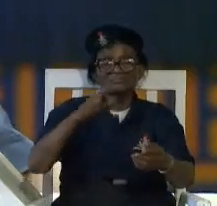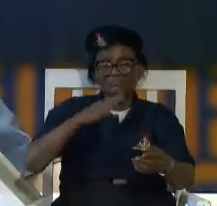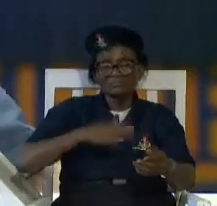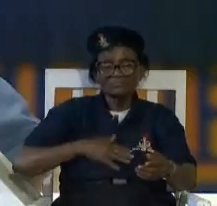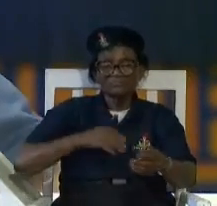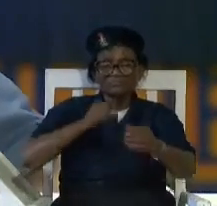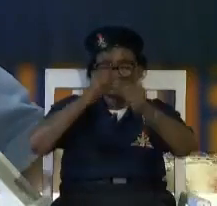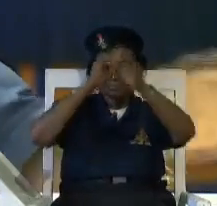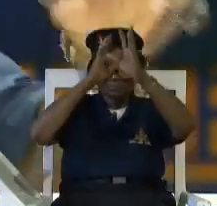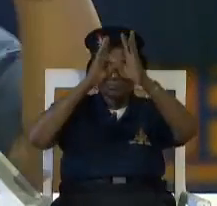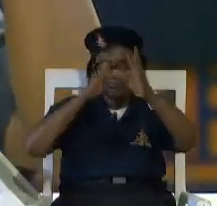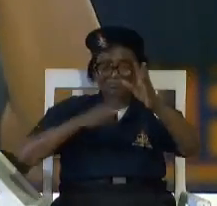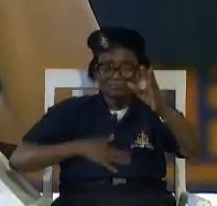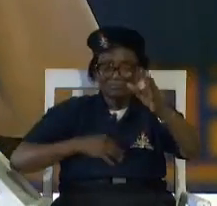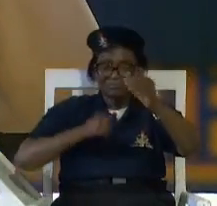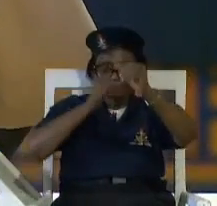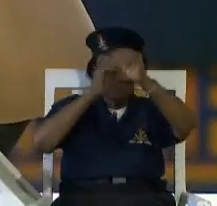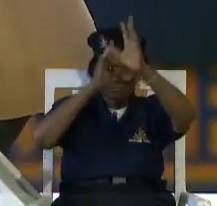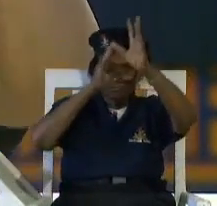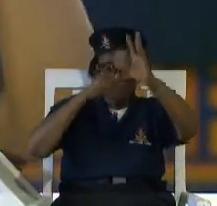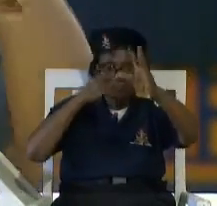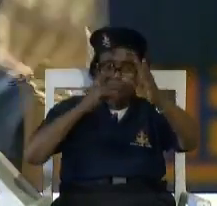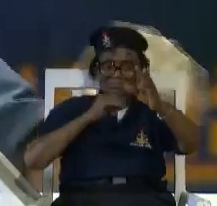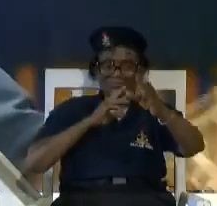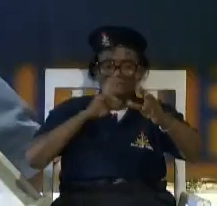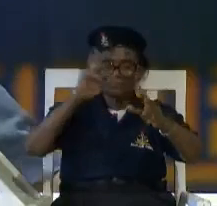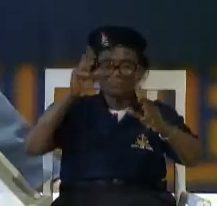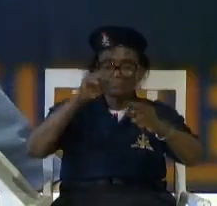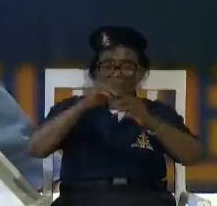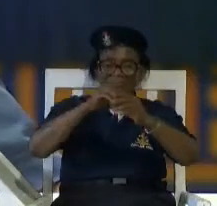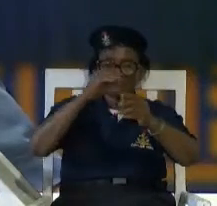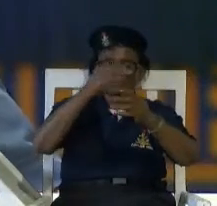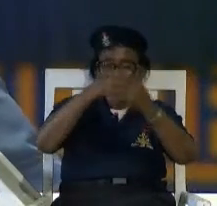My Father who art in heaven.